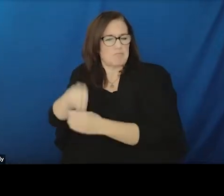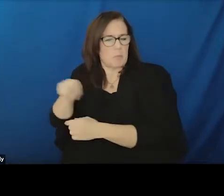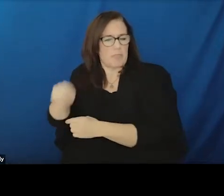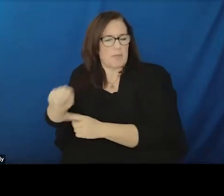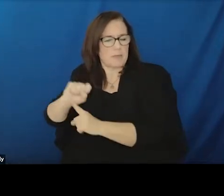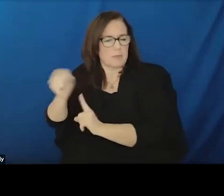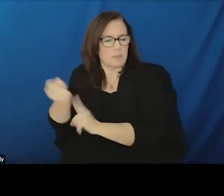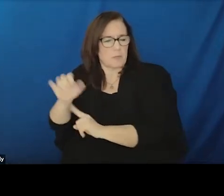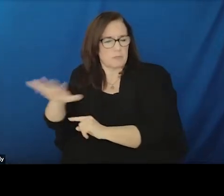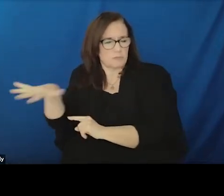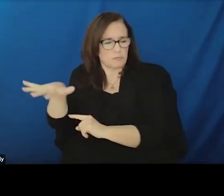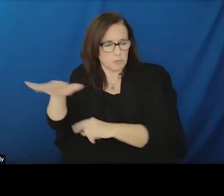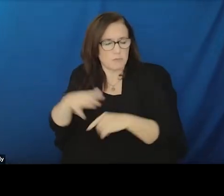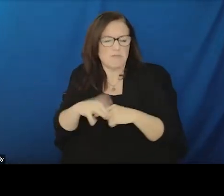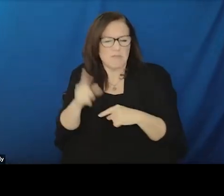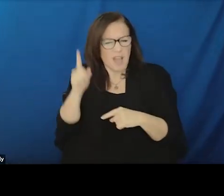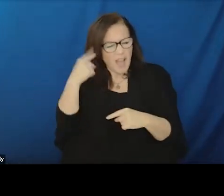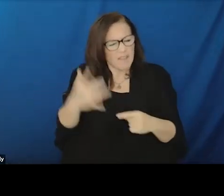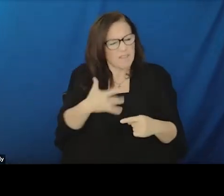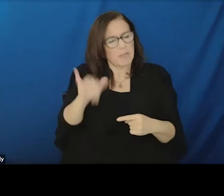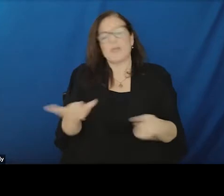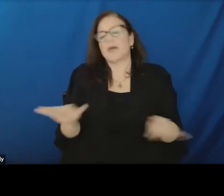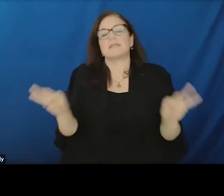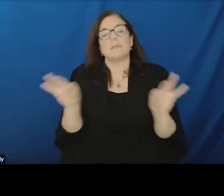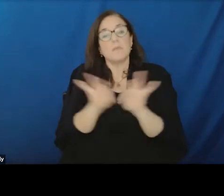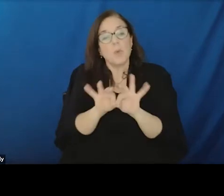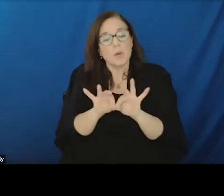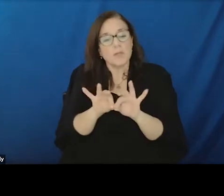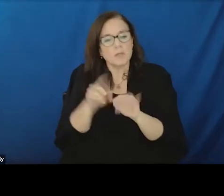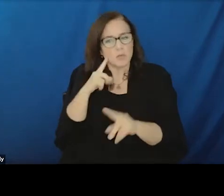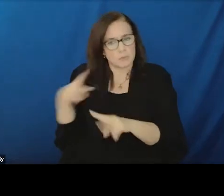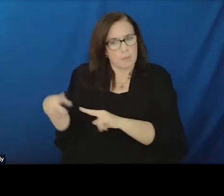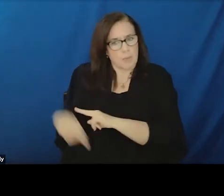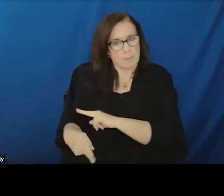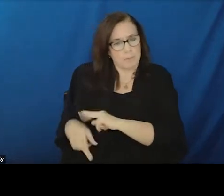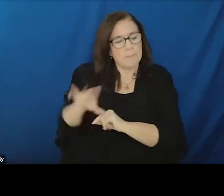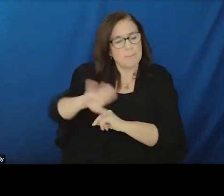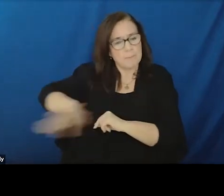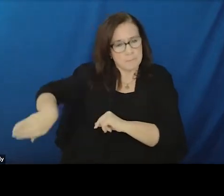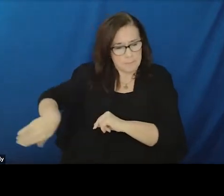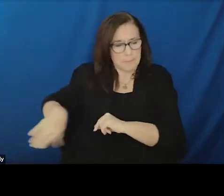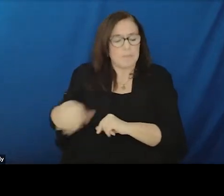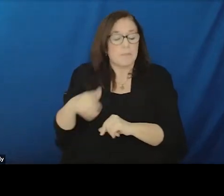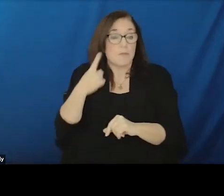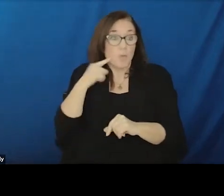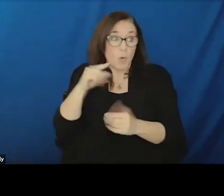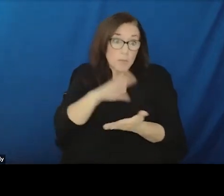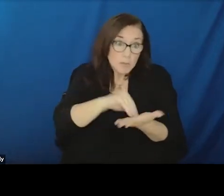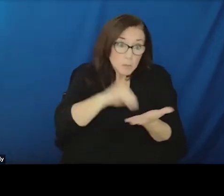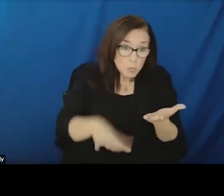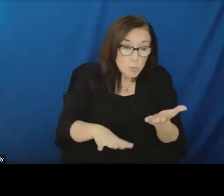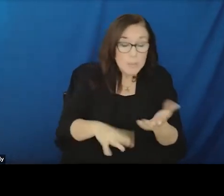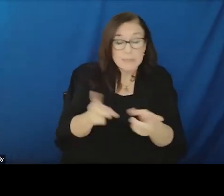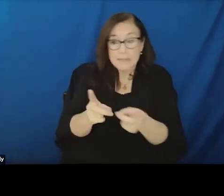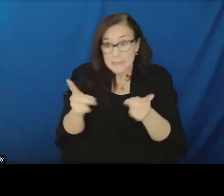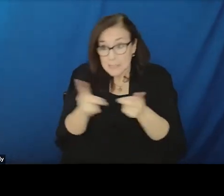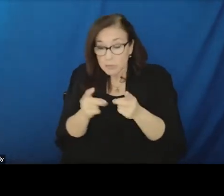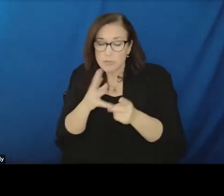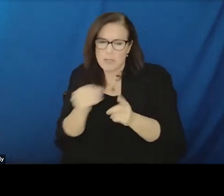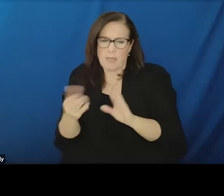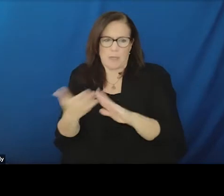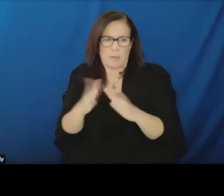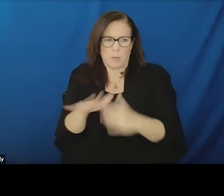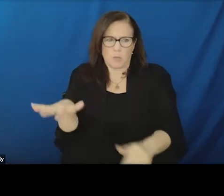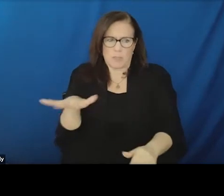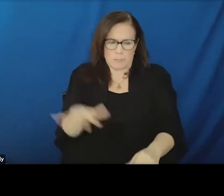do for students, for the district, and also for the community at large. And